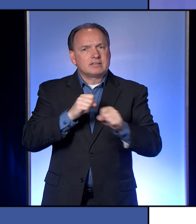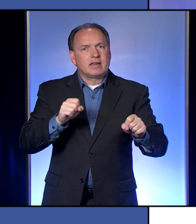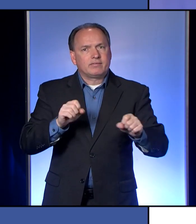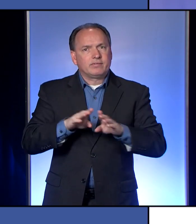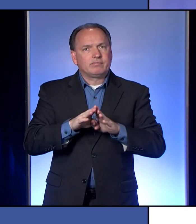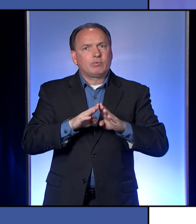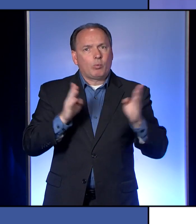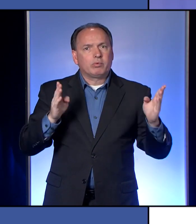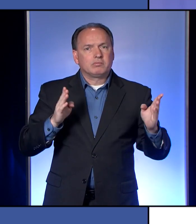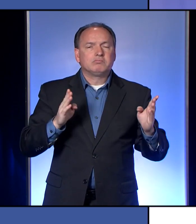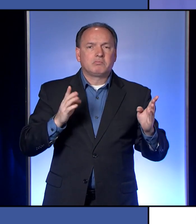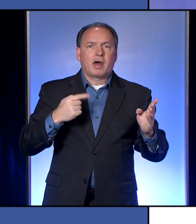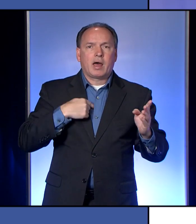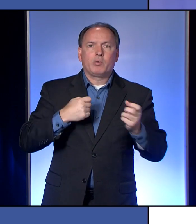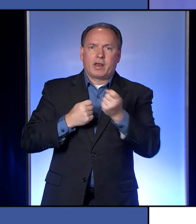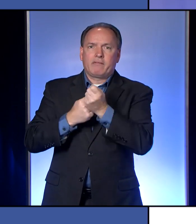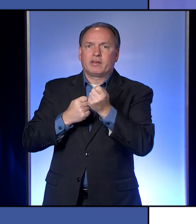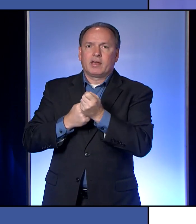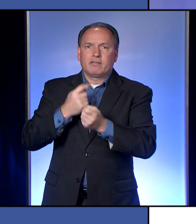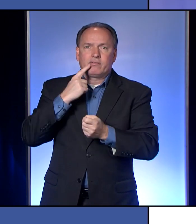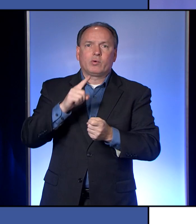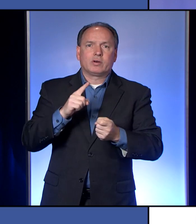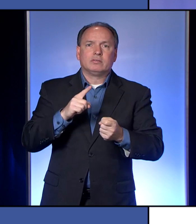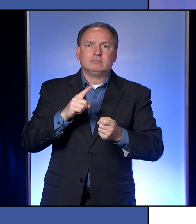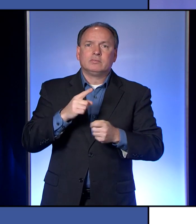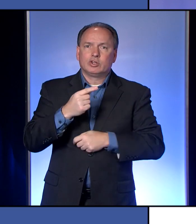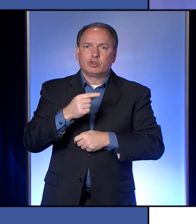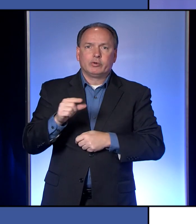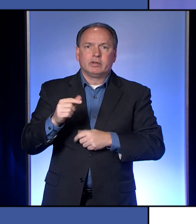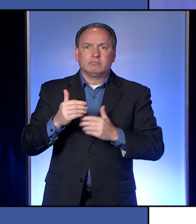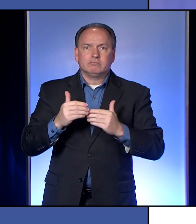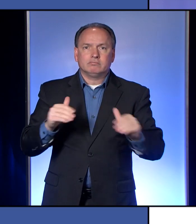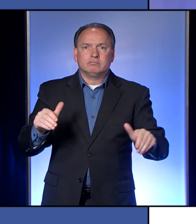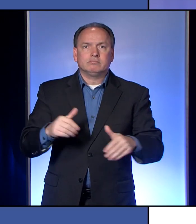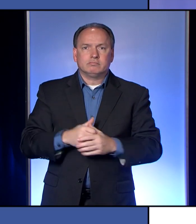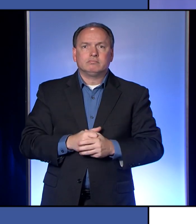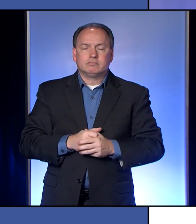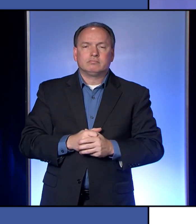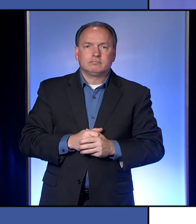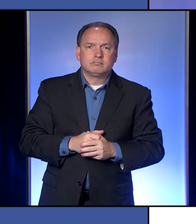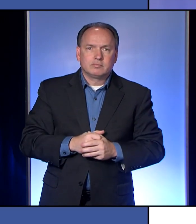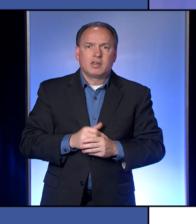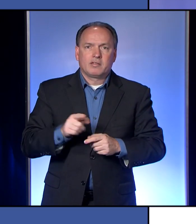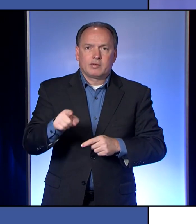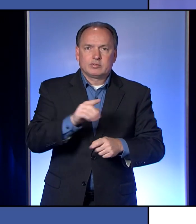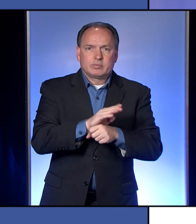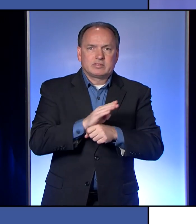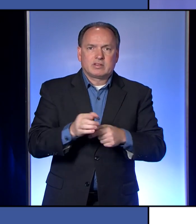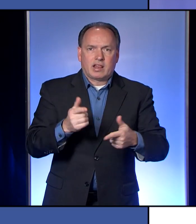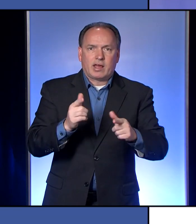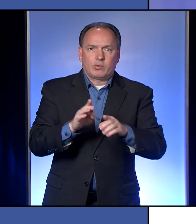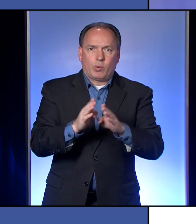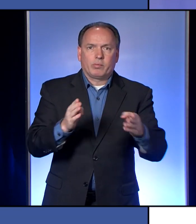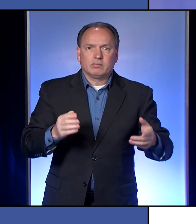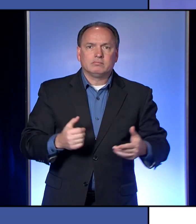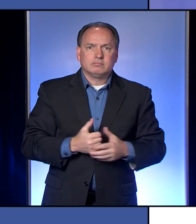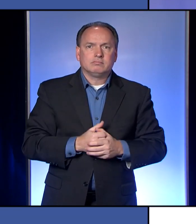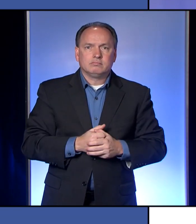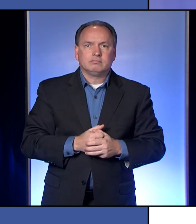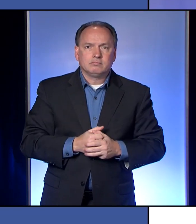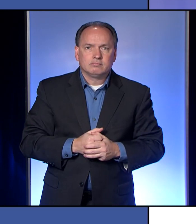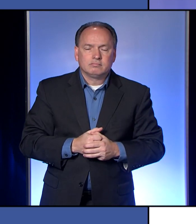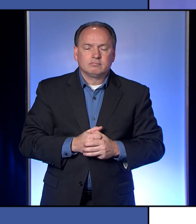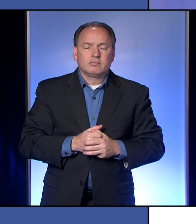certain ways, I would advocate for, some of these businesses to, again, be allowed to open.